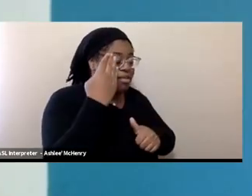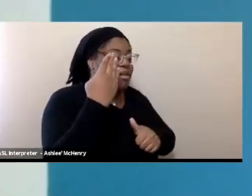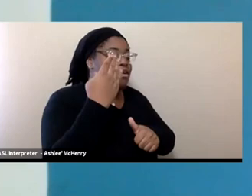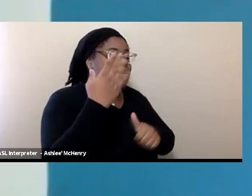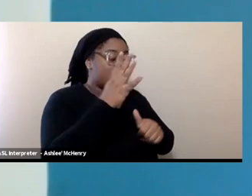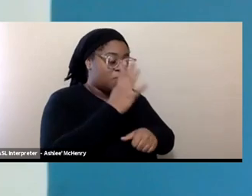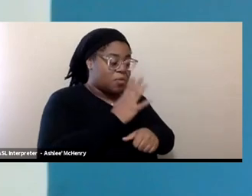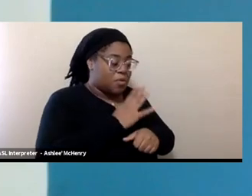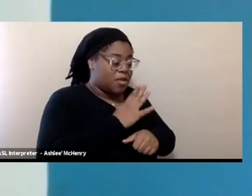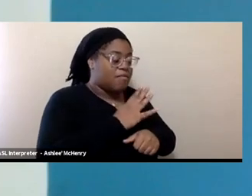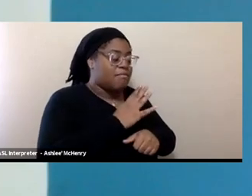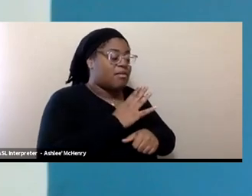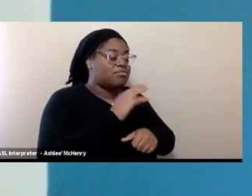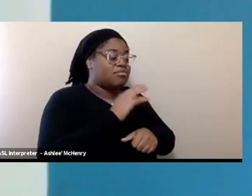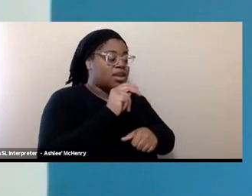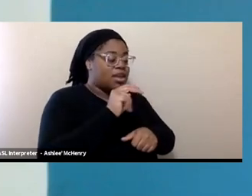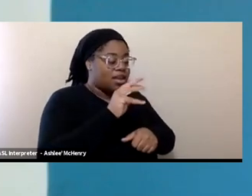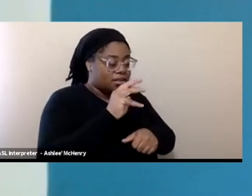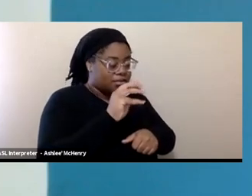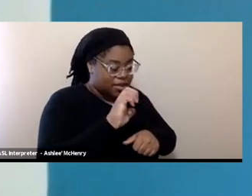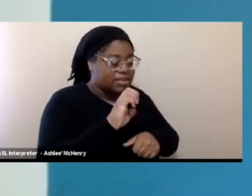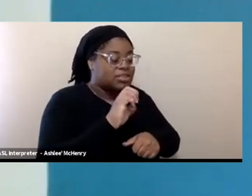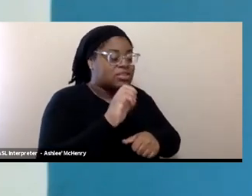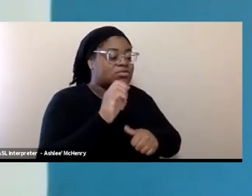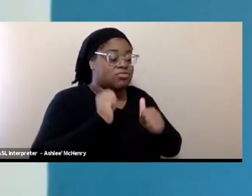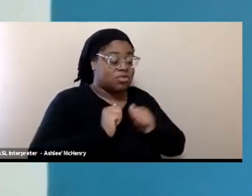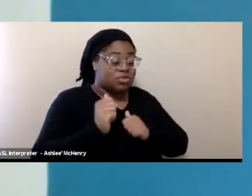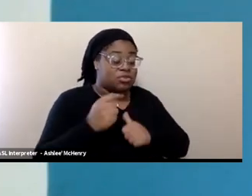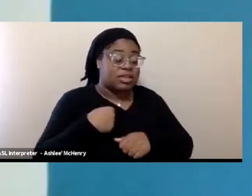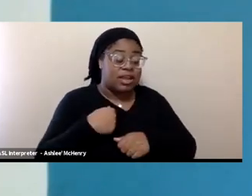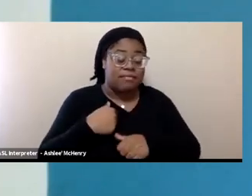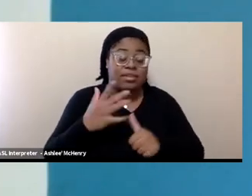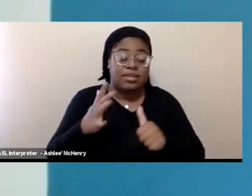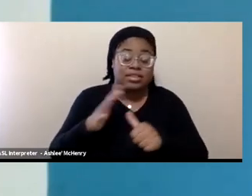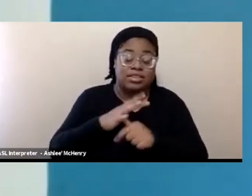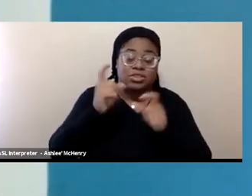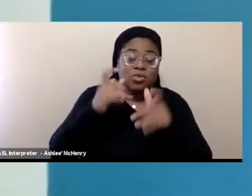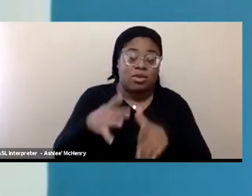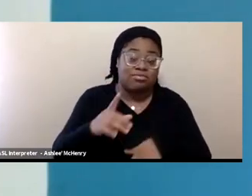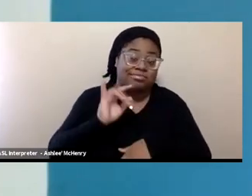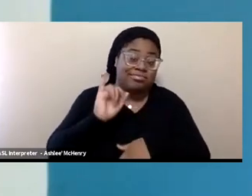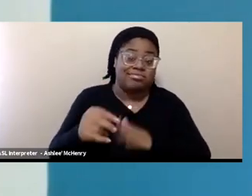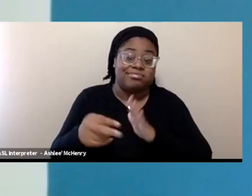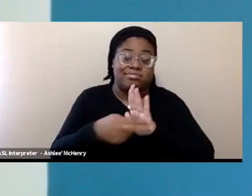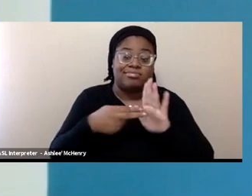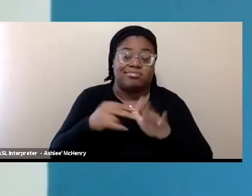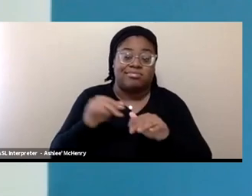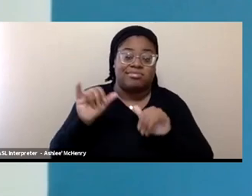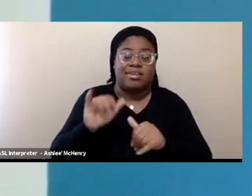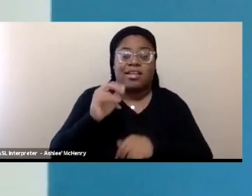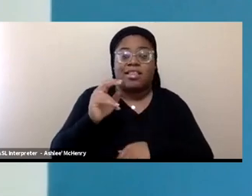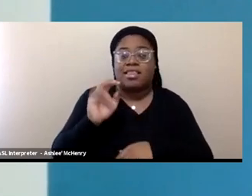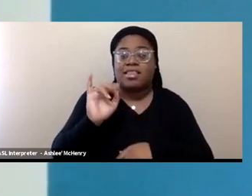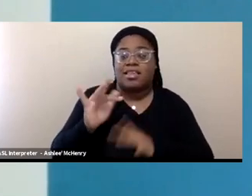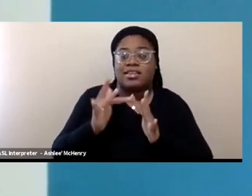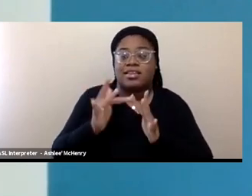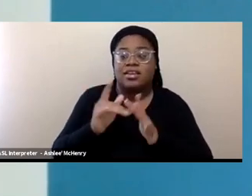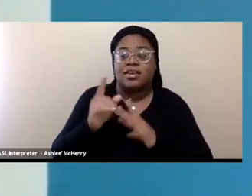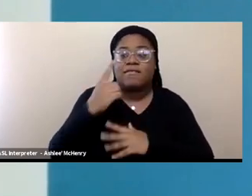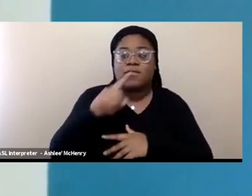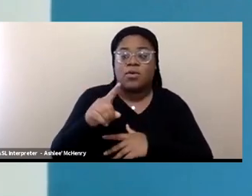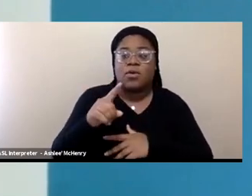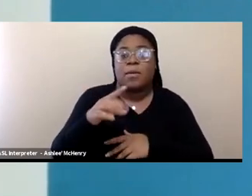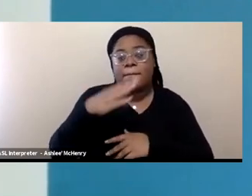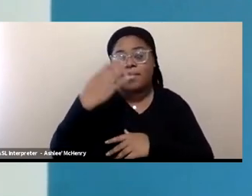senior consultant with the studio, and it's essentially exactly what it says. It's a network of Black women